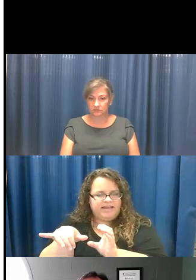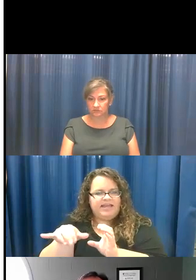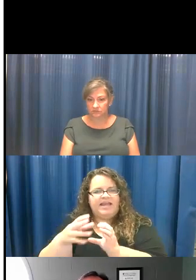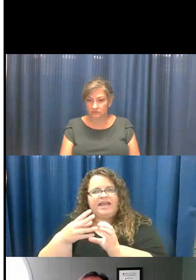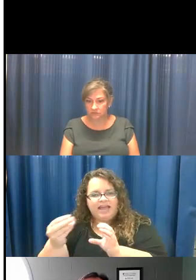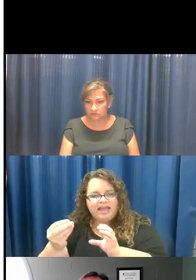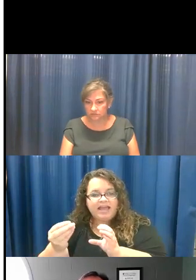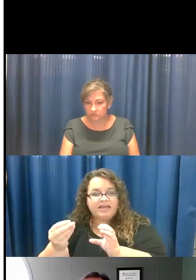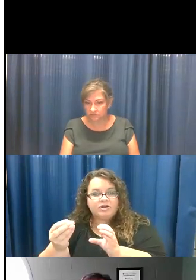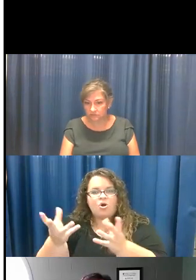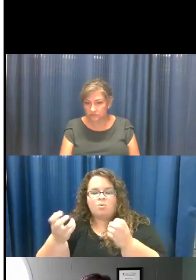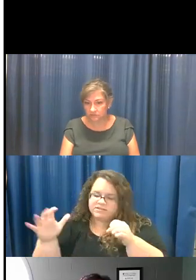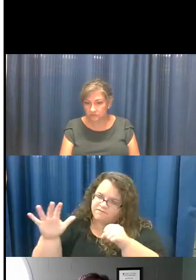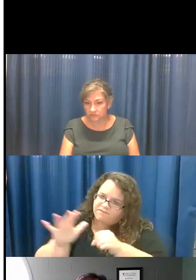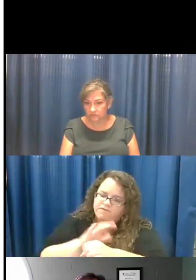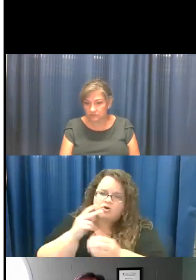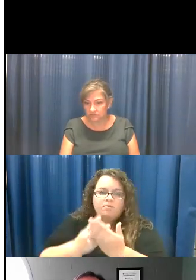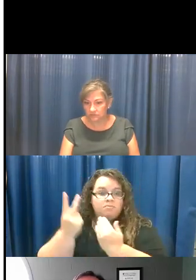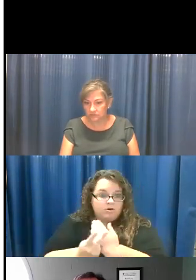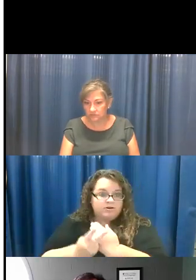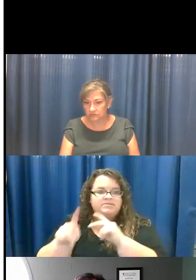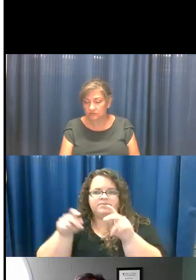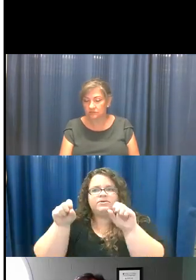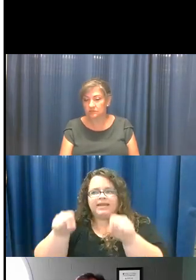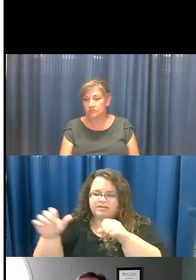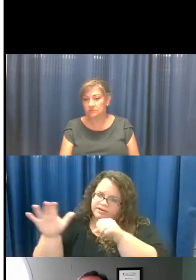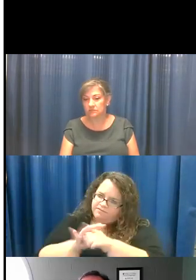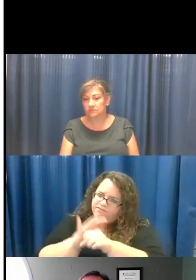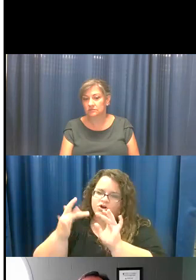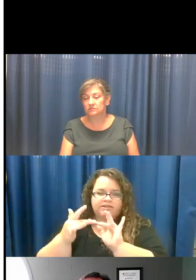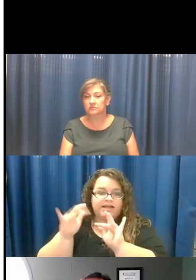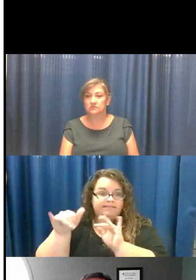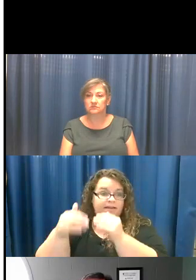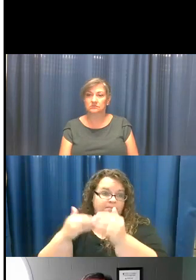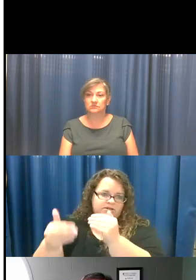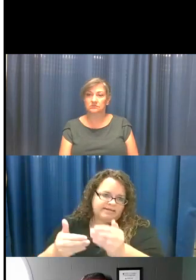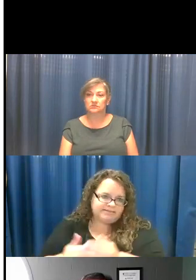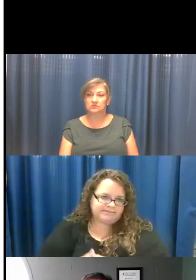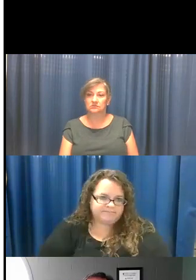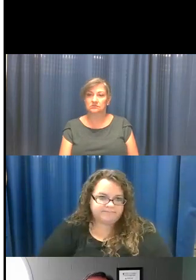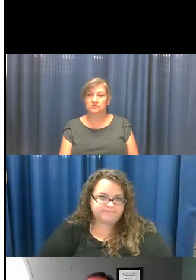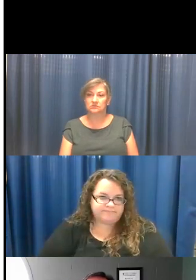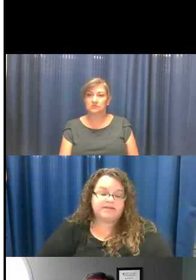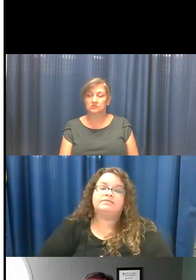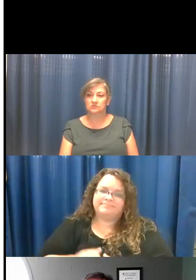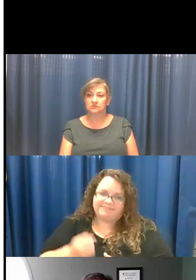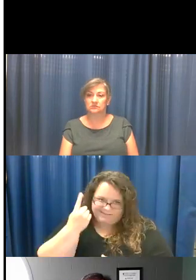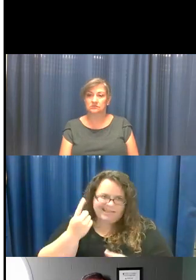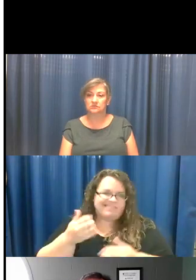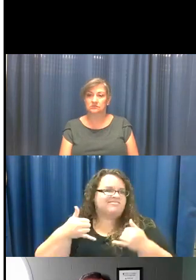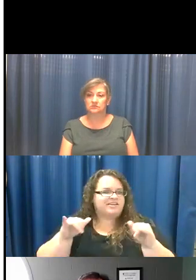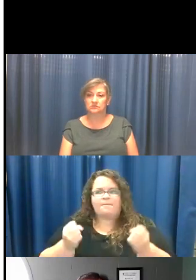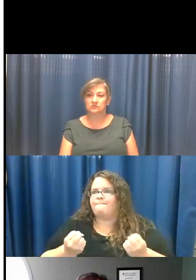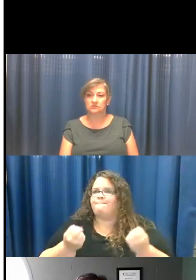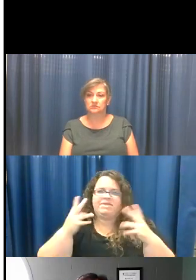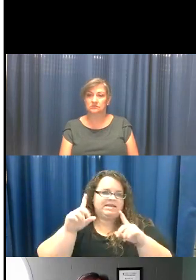programs that people can fully complete online through this process. There are still many, many questions about how Colorado Online